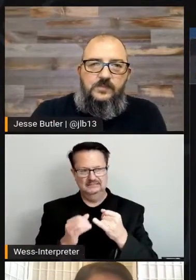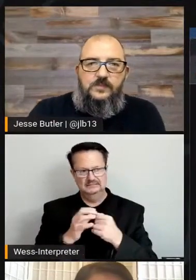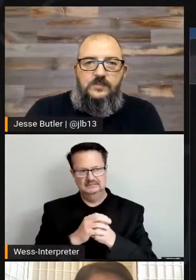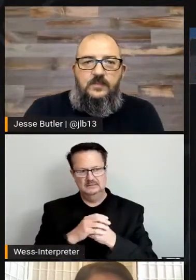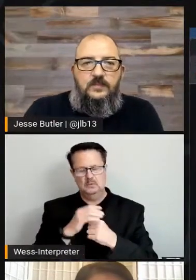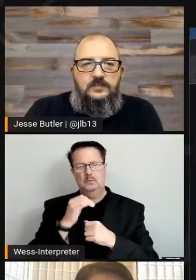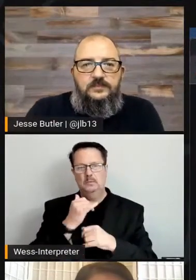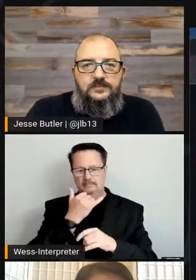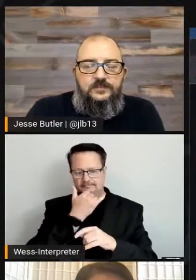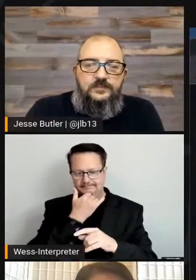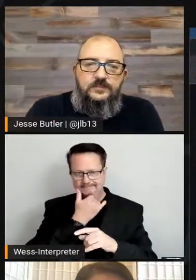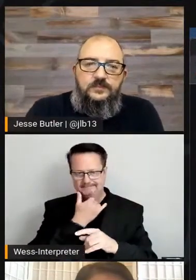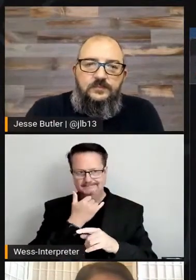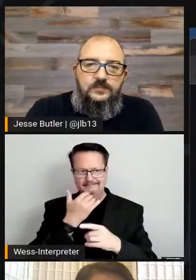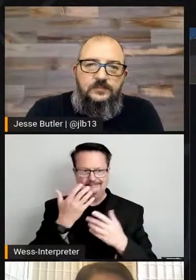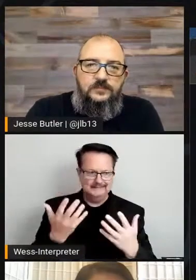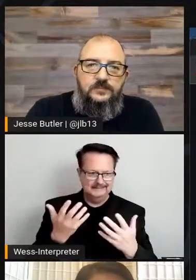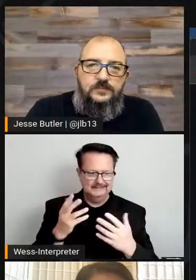okay, well,